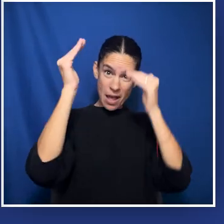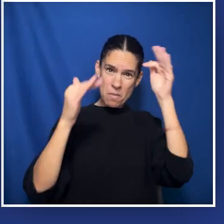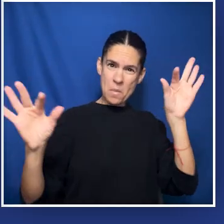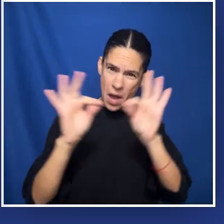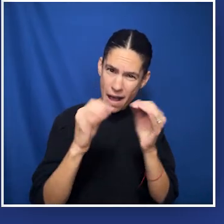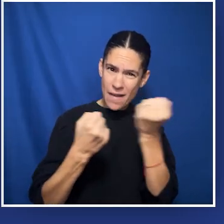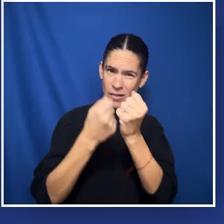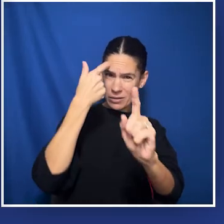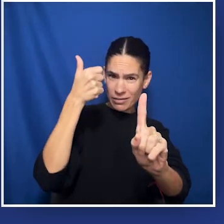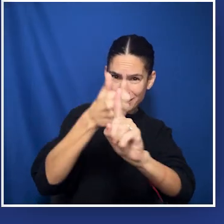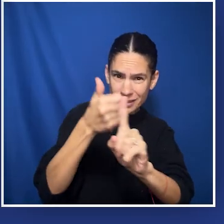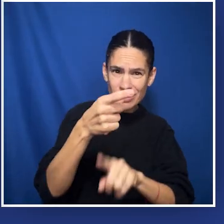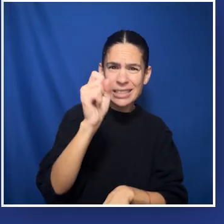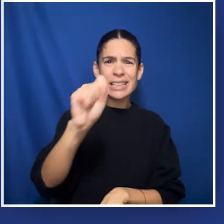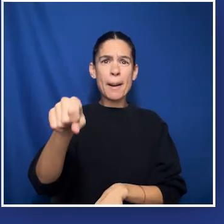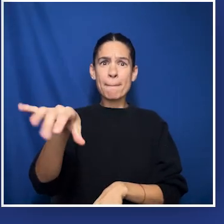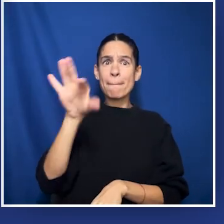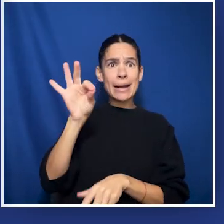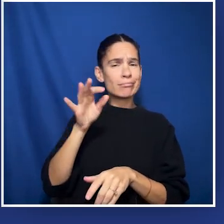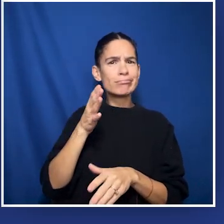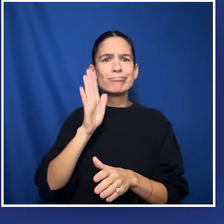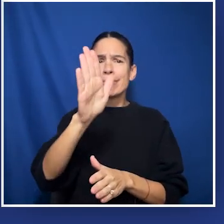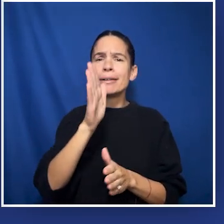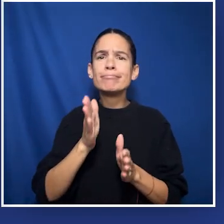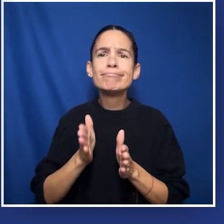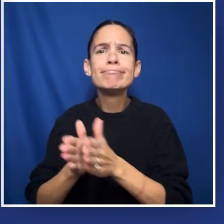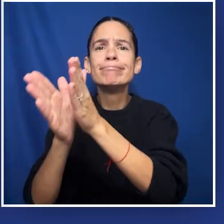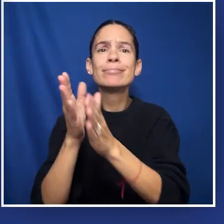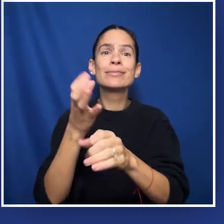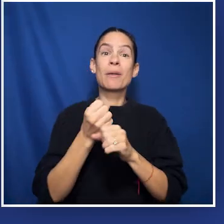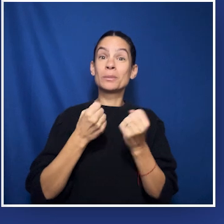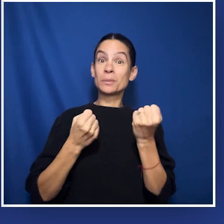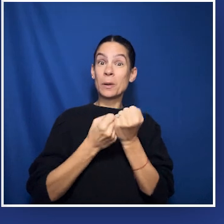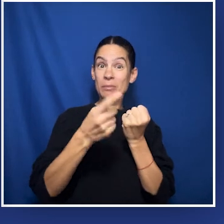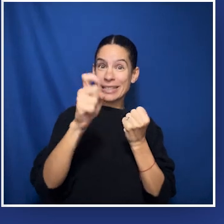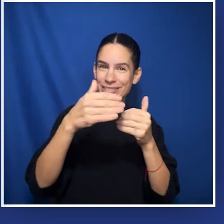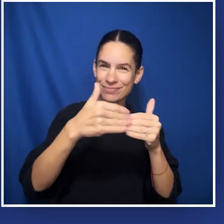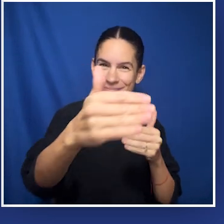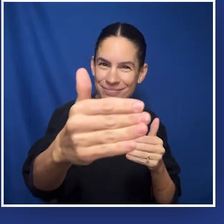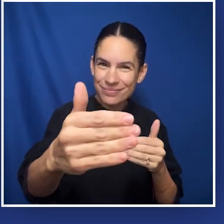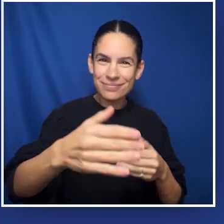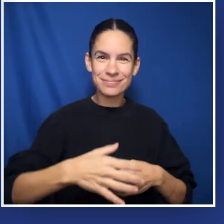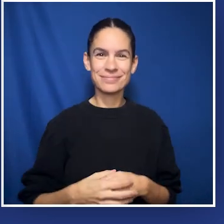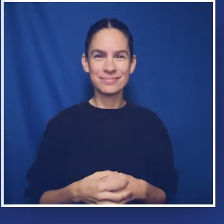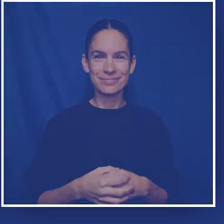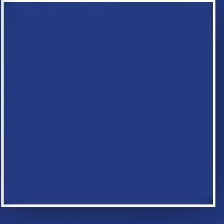extremely important to advocate for yourself. You have the right to choose your own path and to get the support you need along the